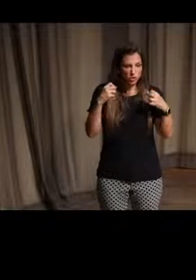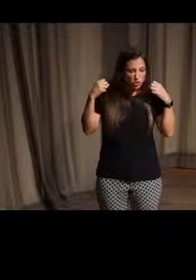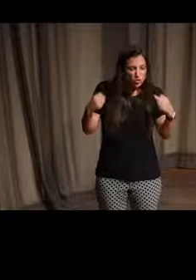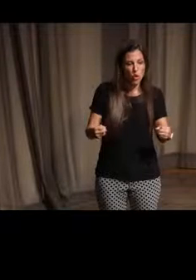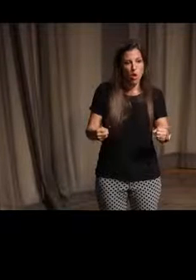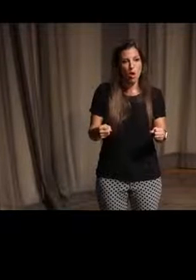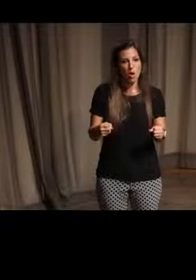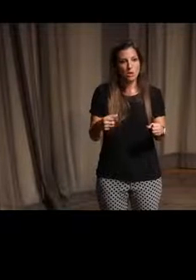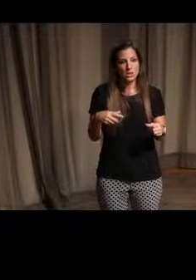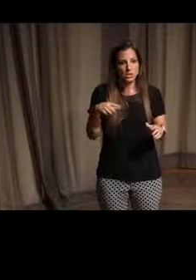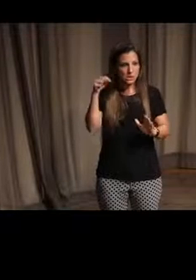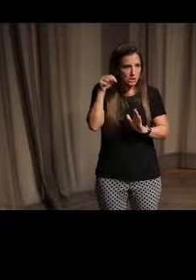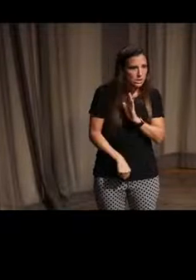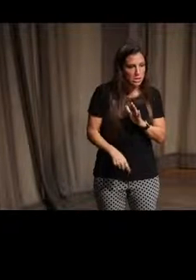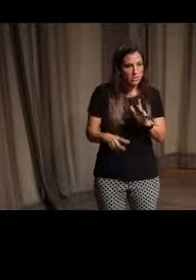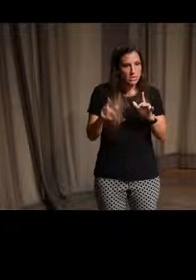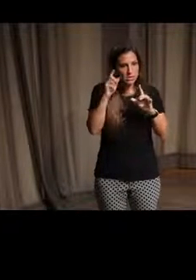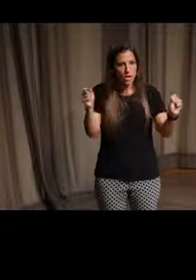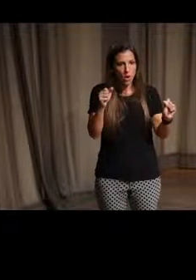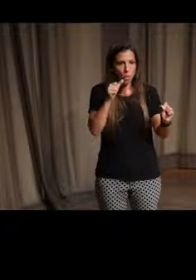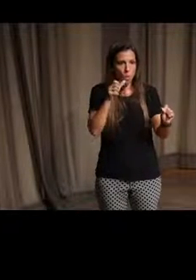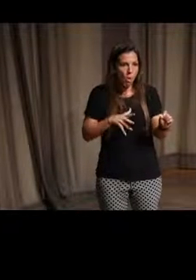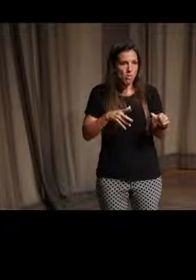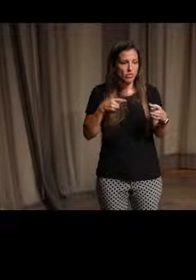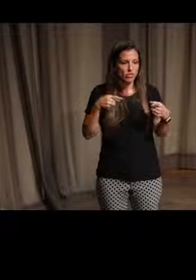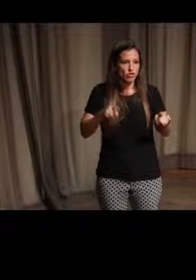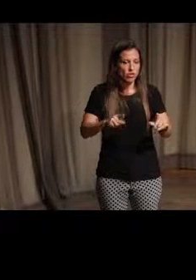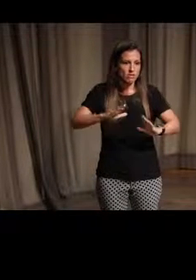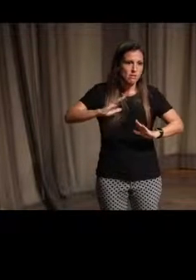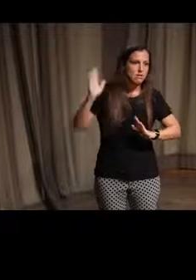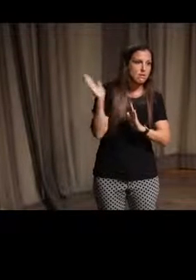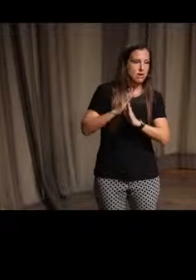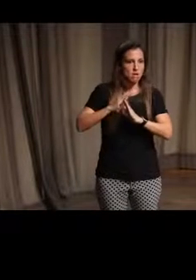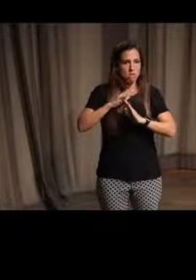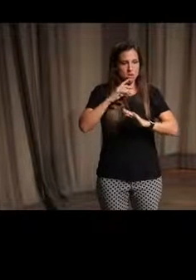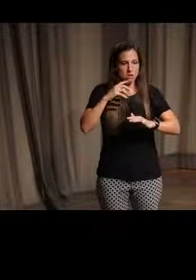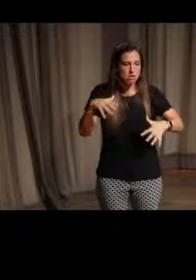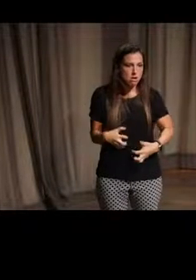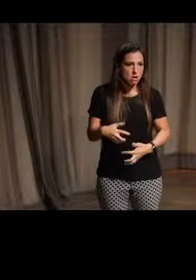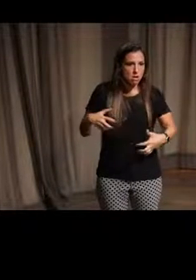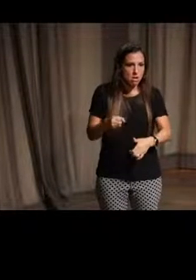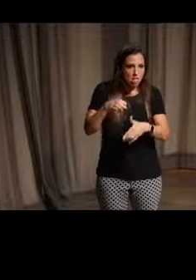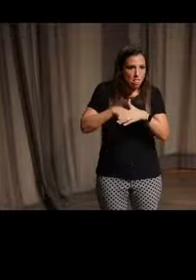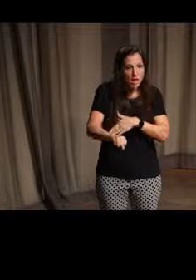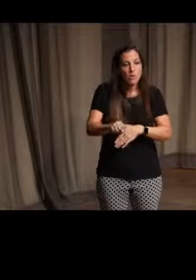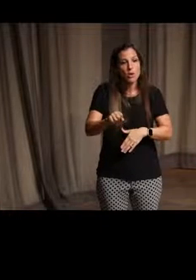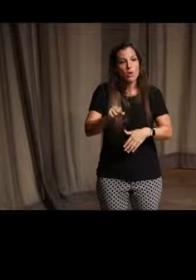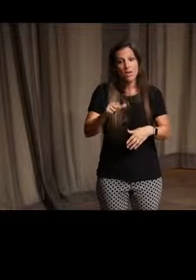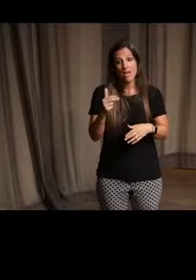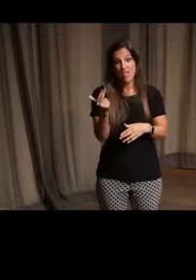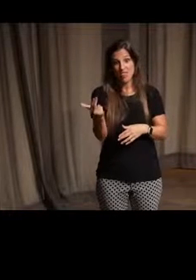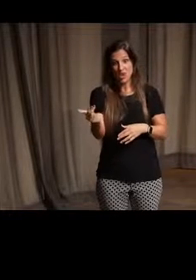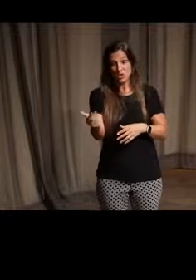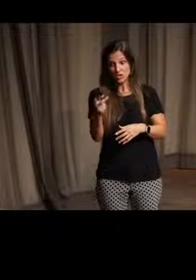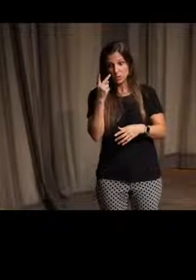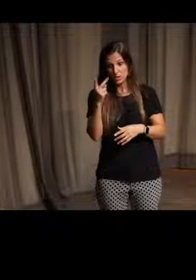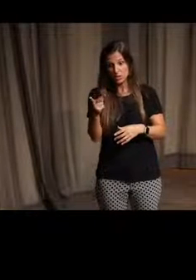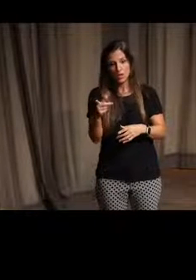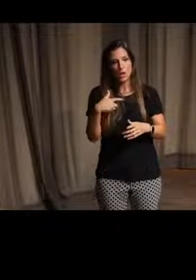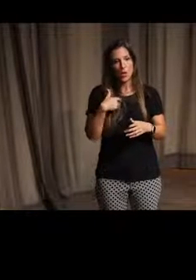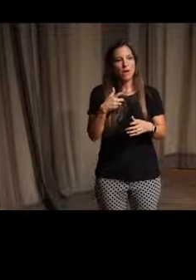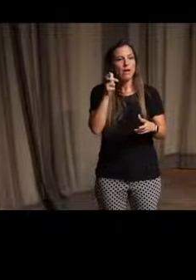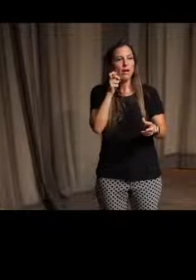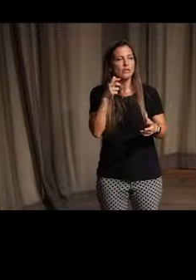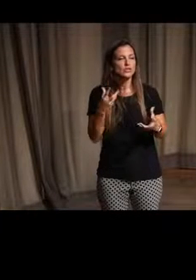intense, guttural sound of a woman in peak labor. And then if 13 is selected, then you'll hear